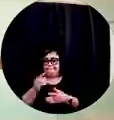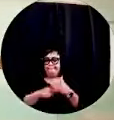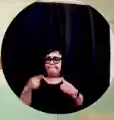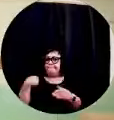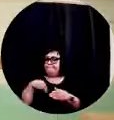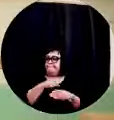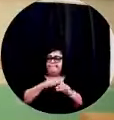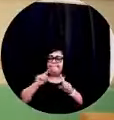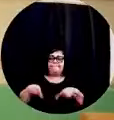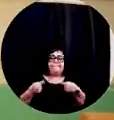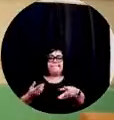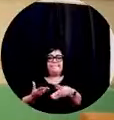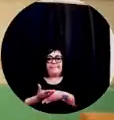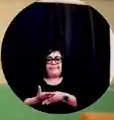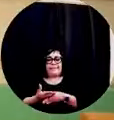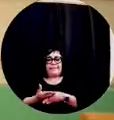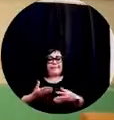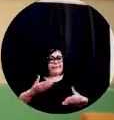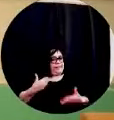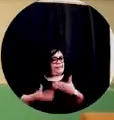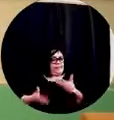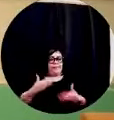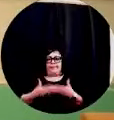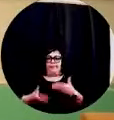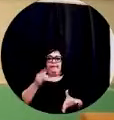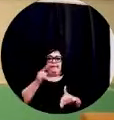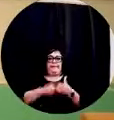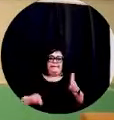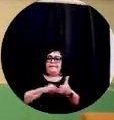is, no matter what the suffering,